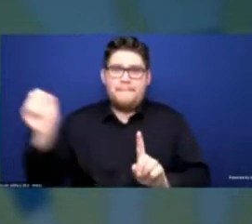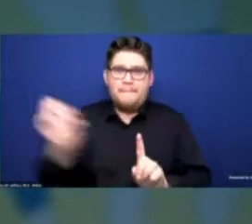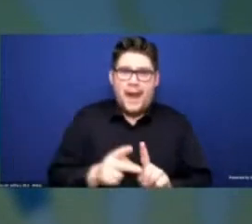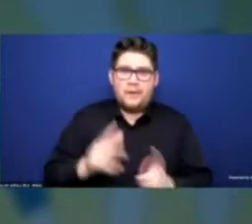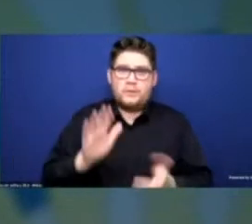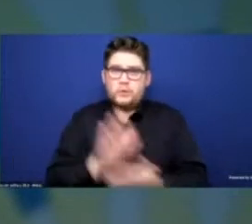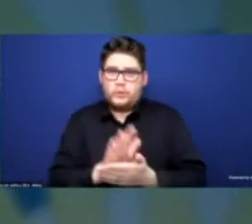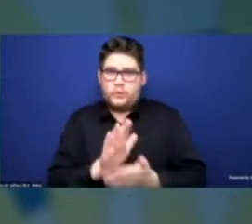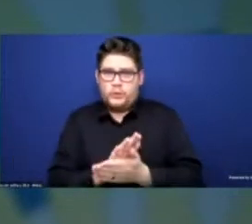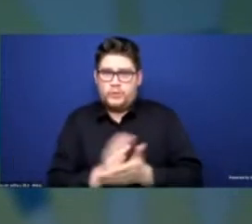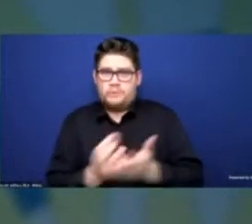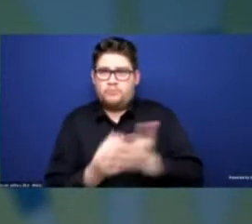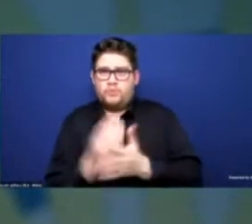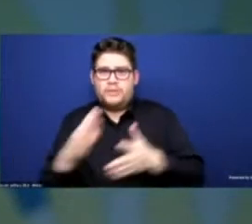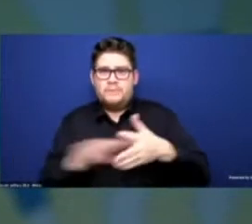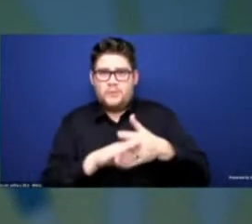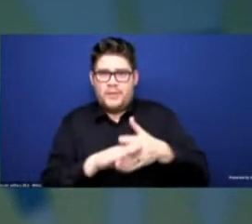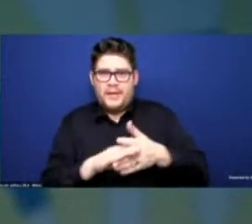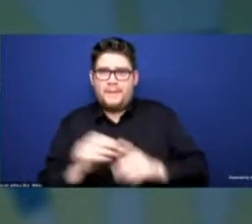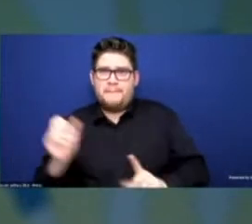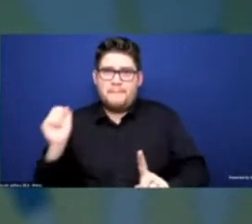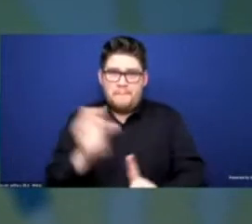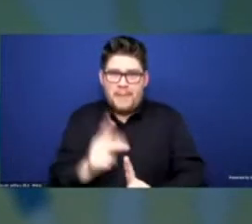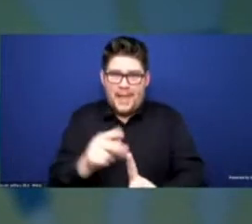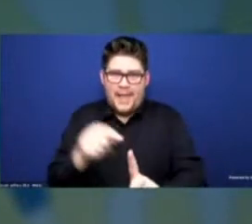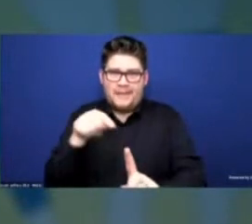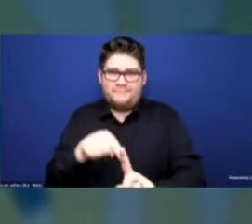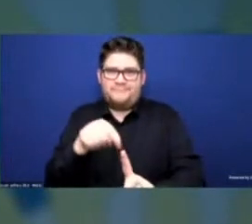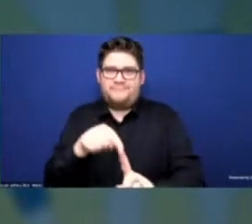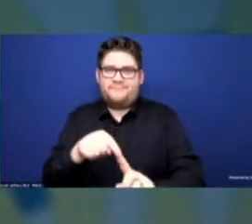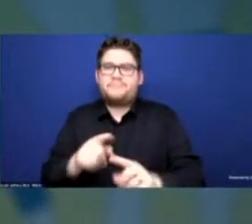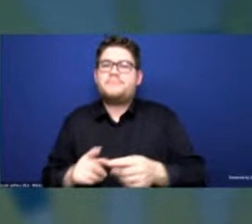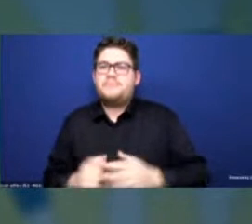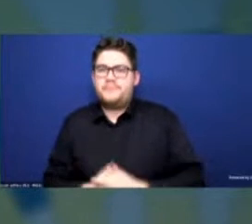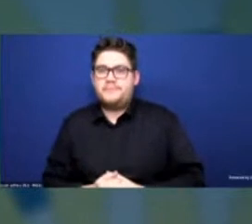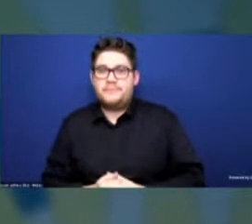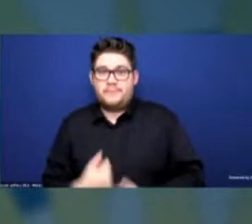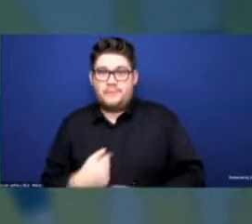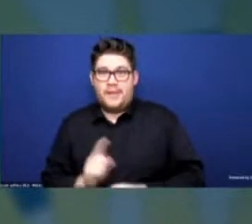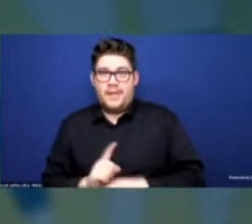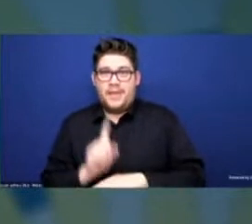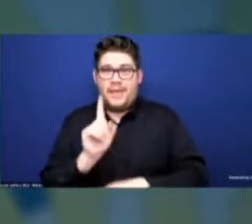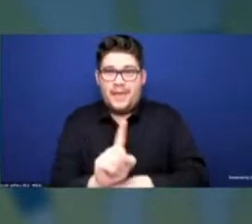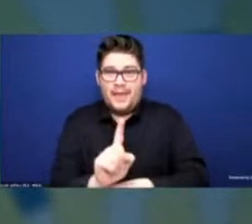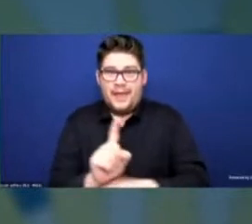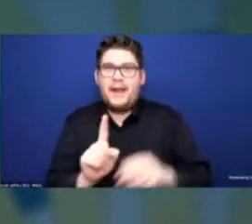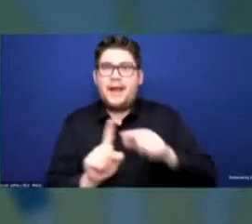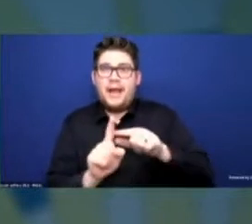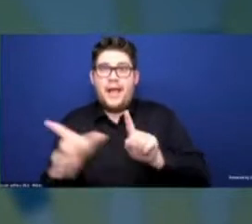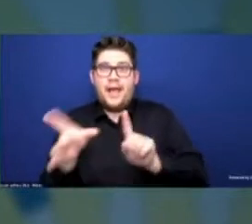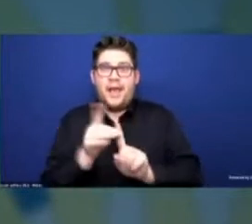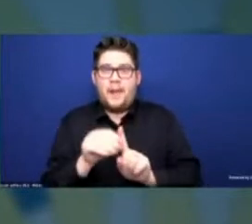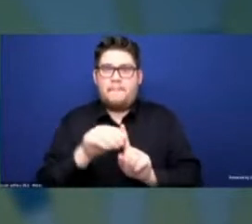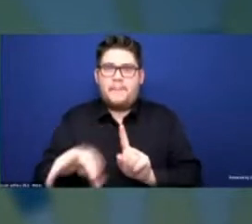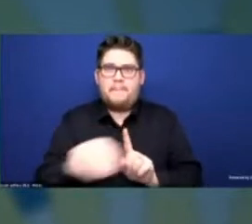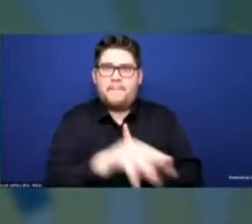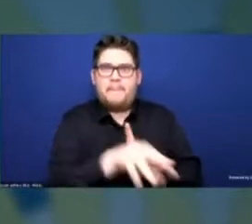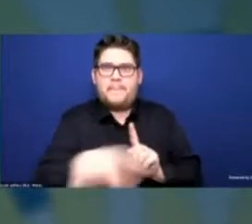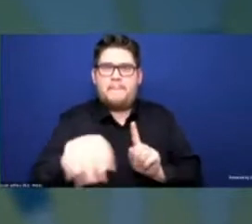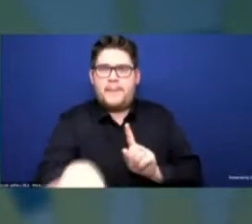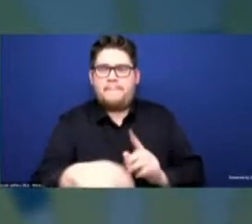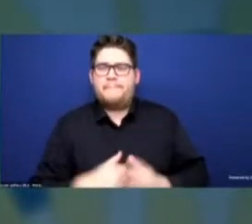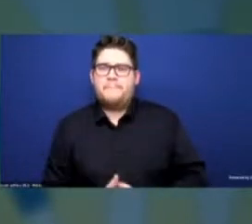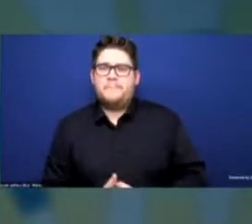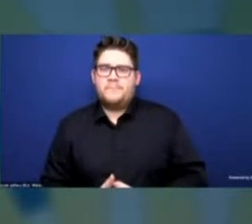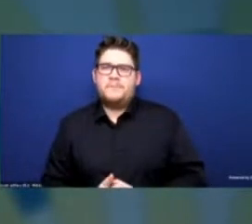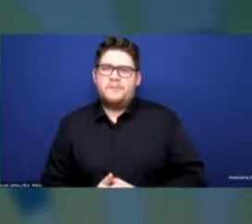weeks ago. Overall, we still have a relatively low infection rate among school-age children relative to their